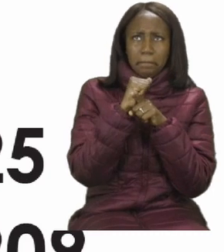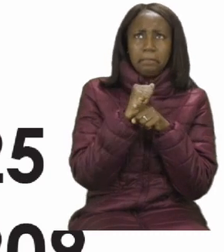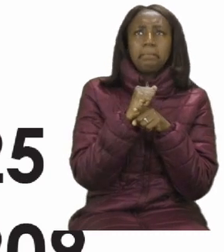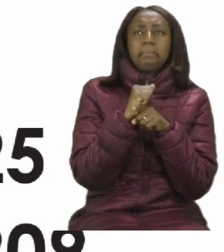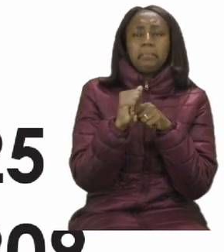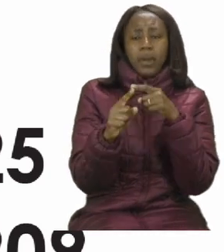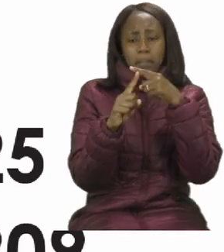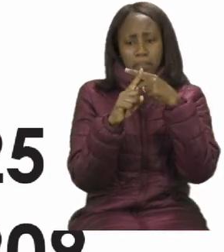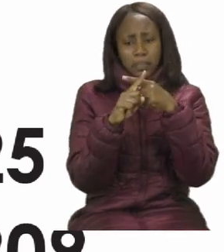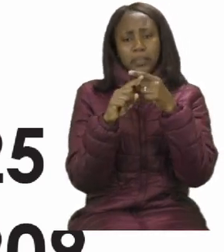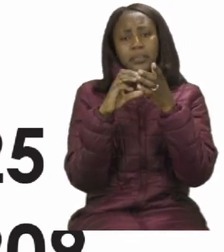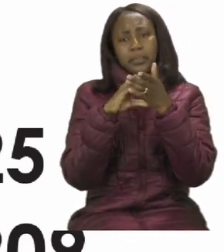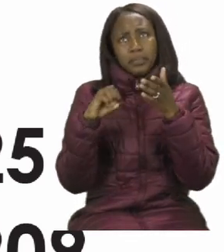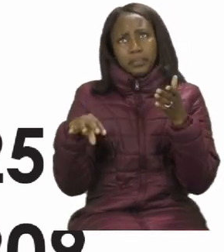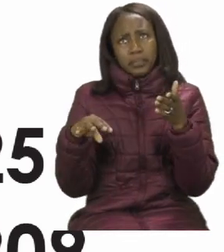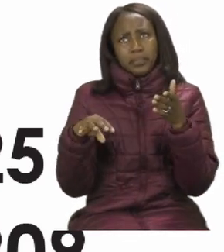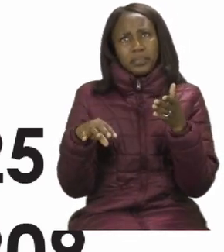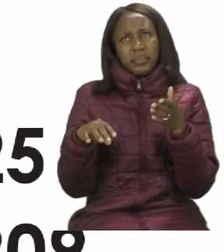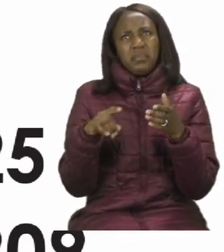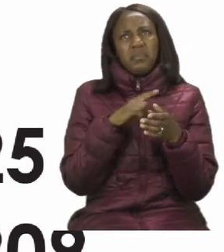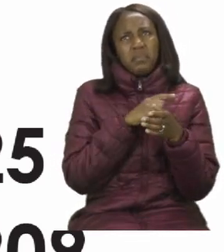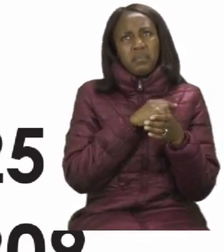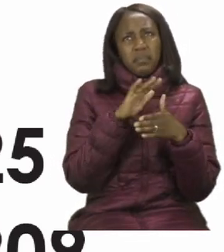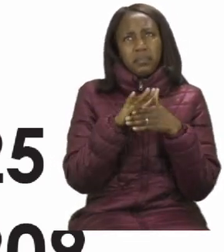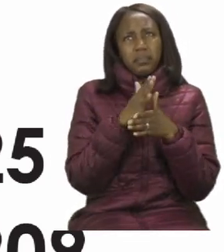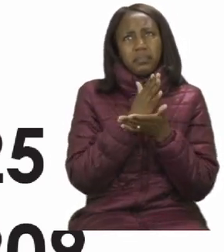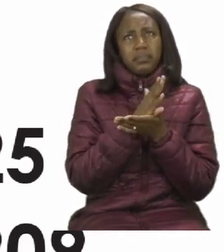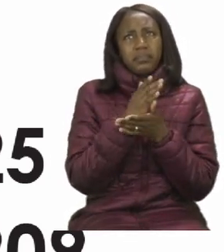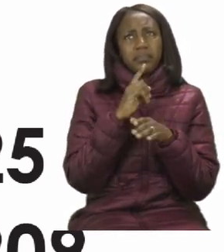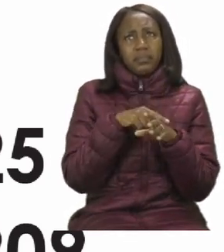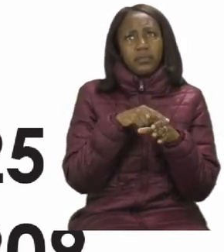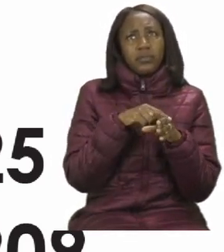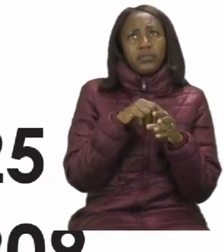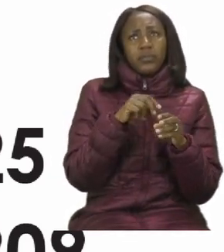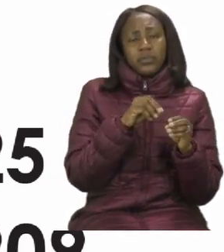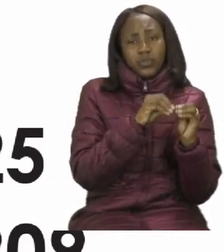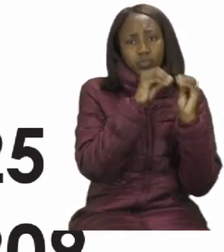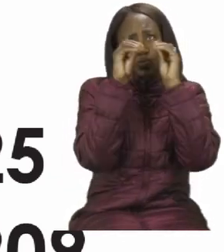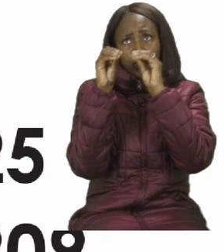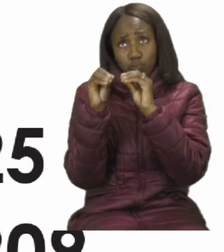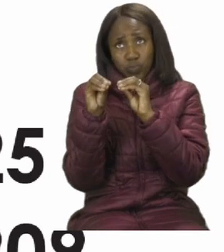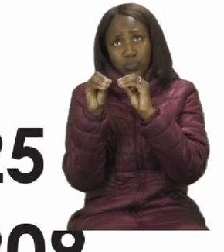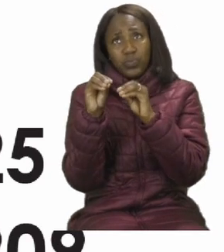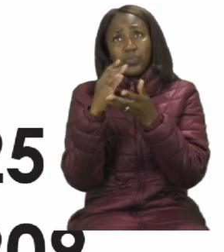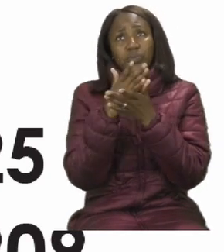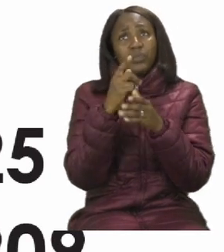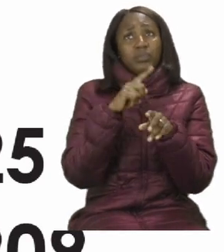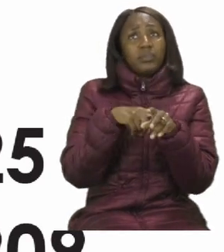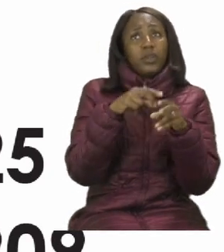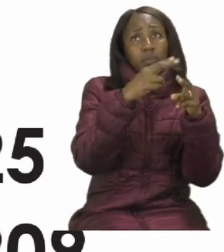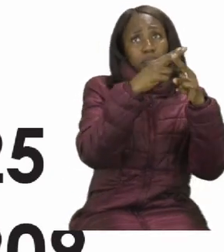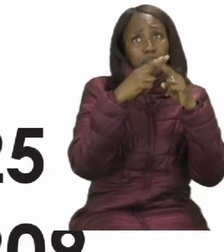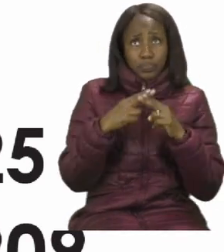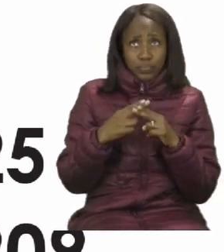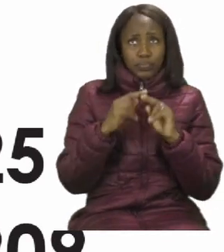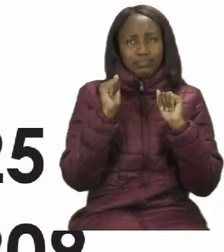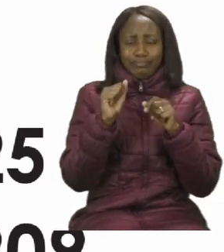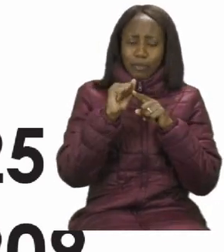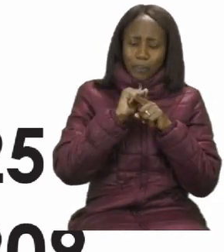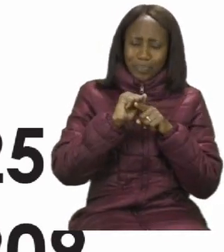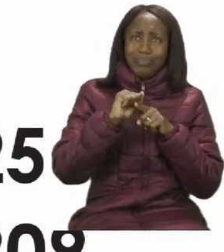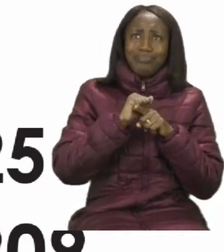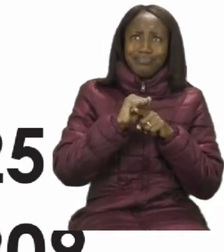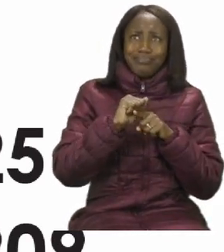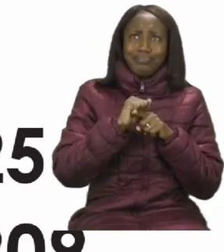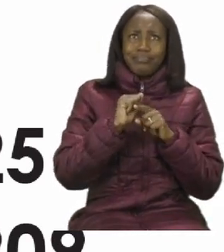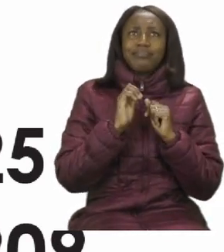remember, sometimes addition has carrying on and subtraction has borrowing. So we need to keep on practicing. We're going